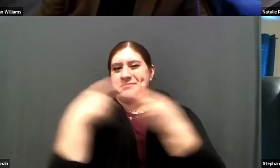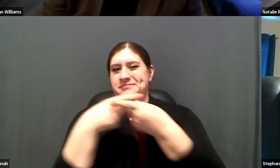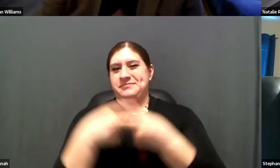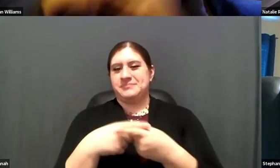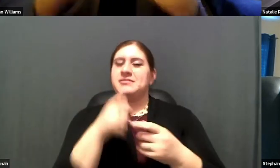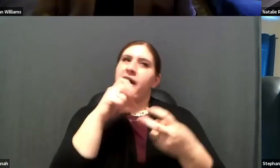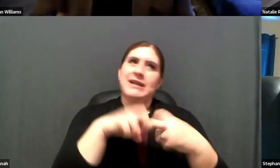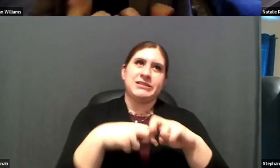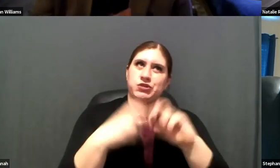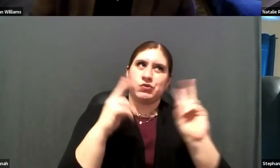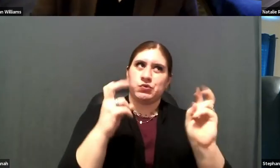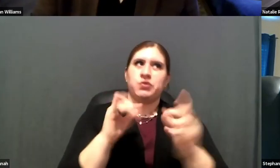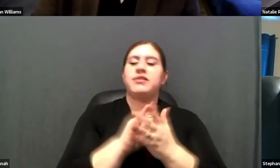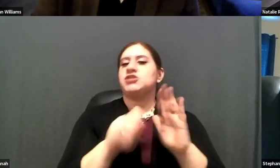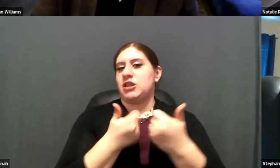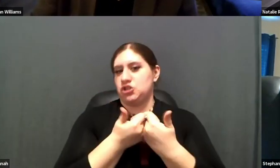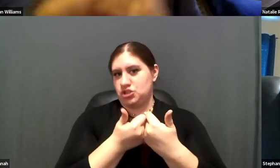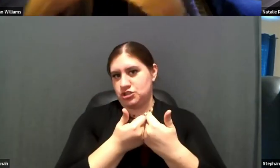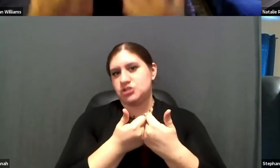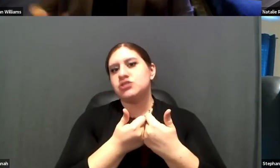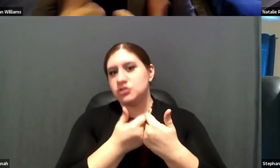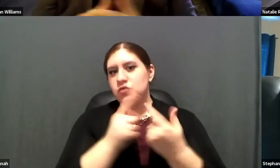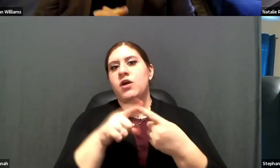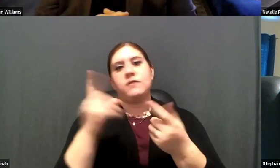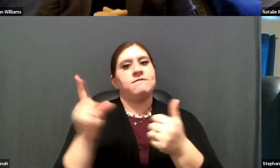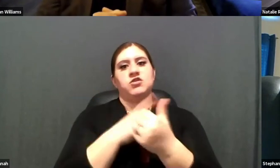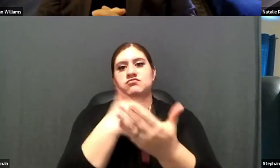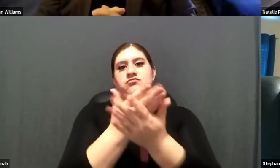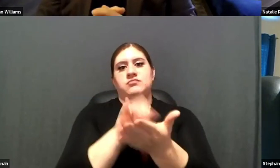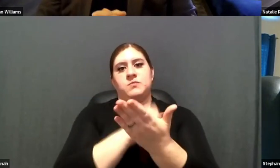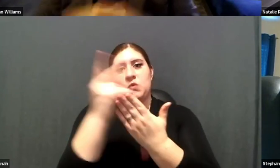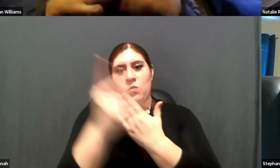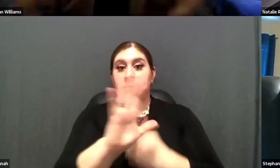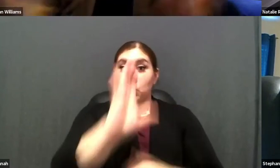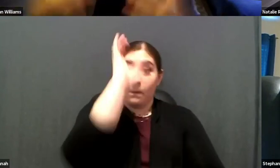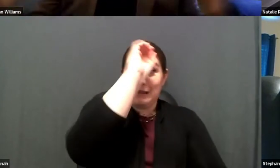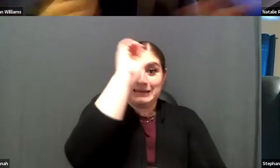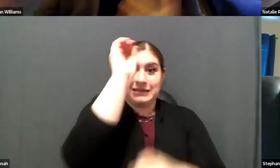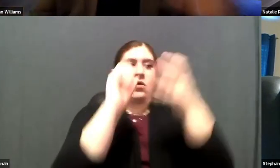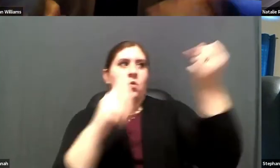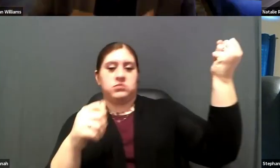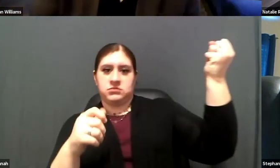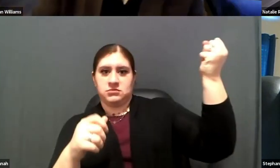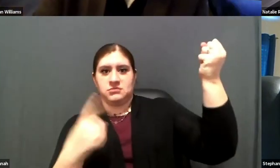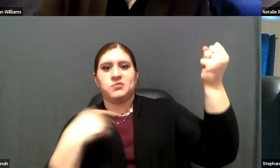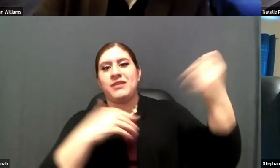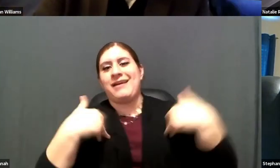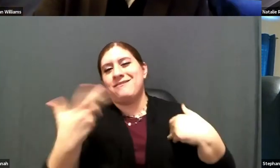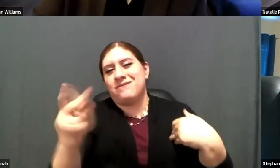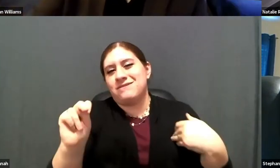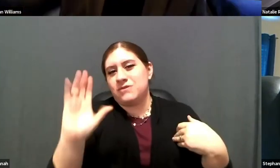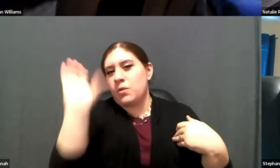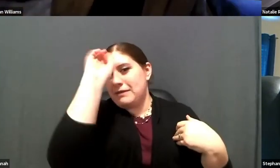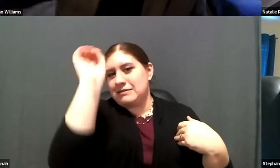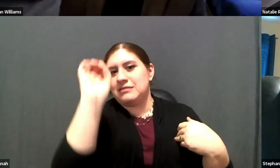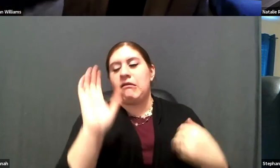say issues, that is challenging when you first come into the program because we all have our opinion and stuff.